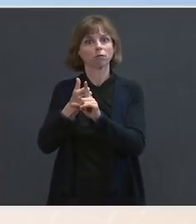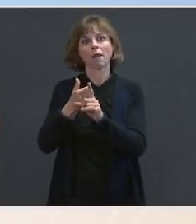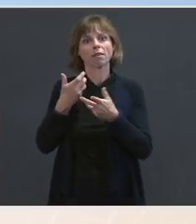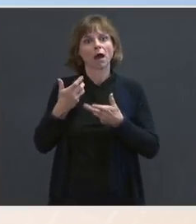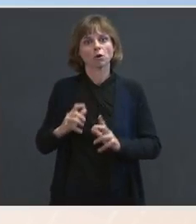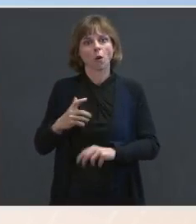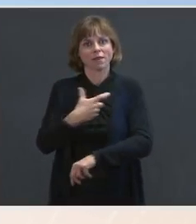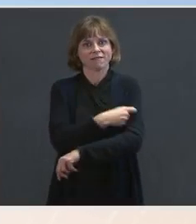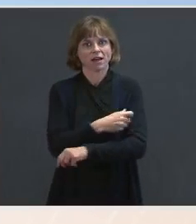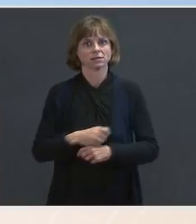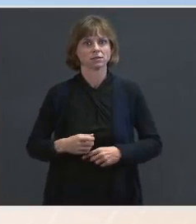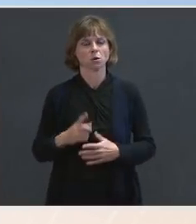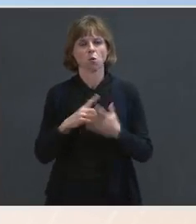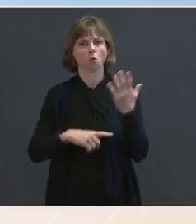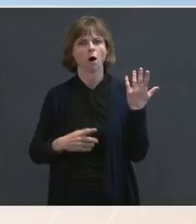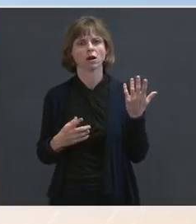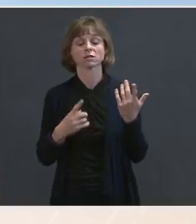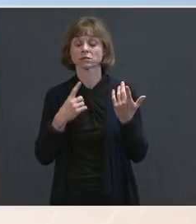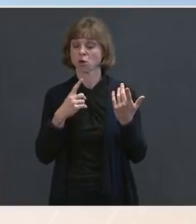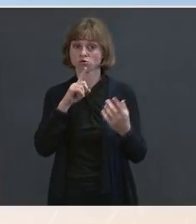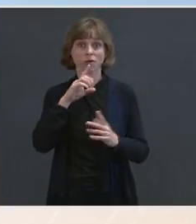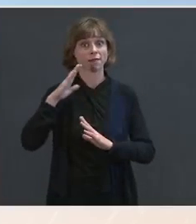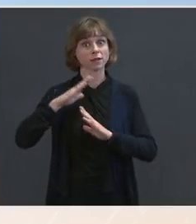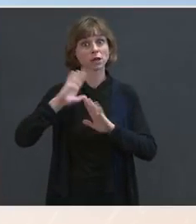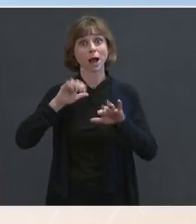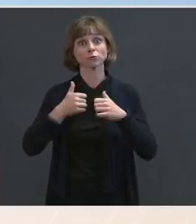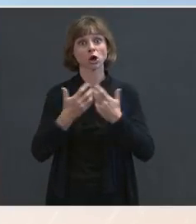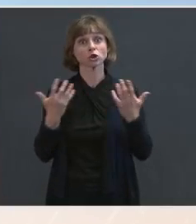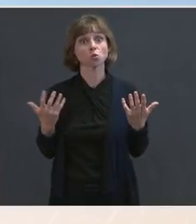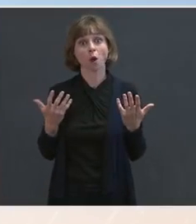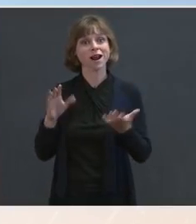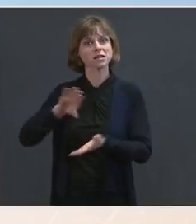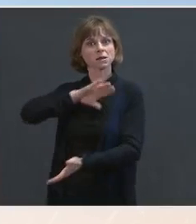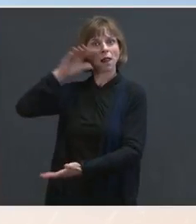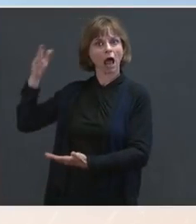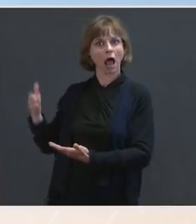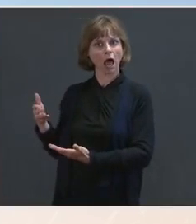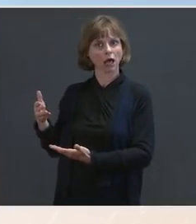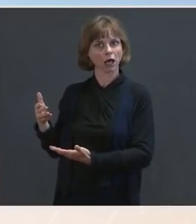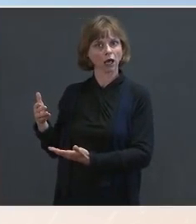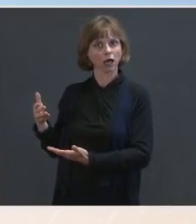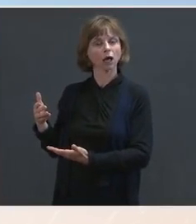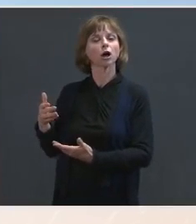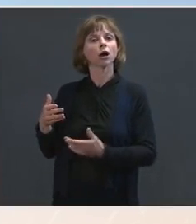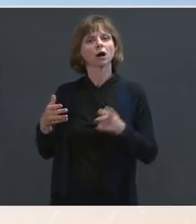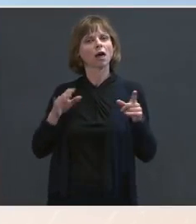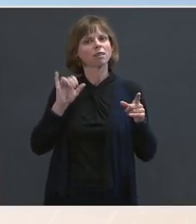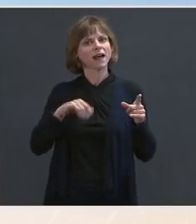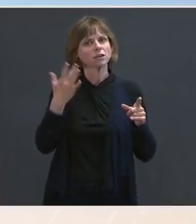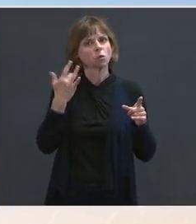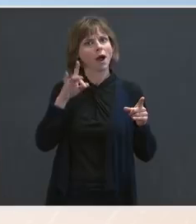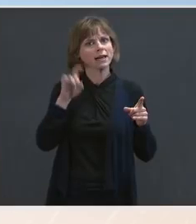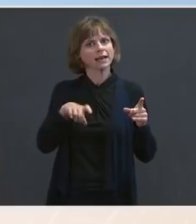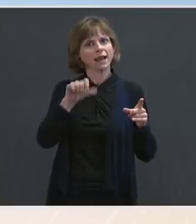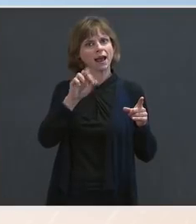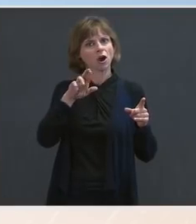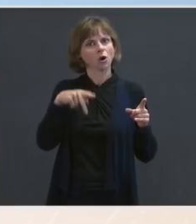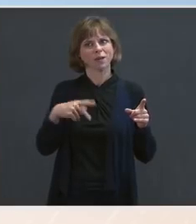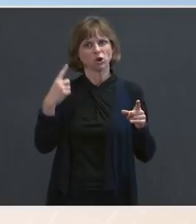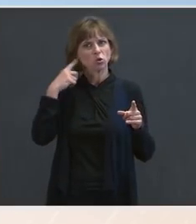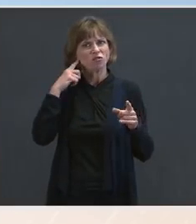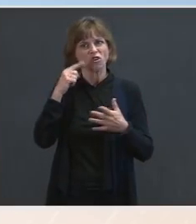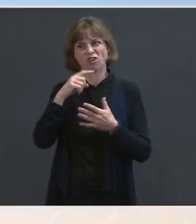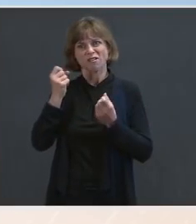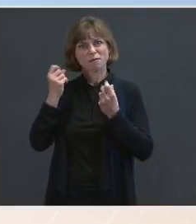biggest challenge is supply, and that's why we really need the American Rescue Plan. You've heard the president say this, you've heard Jeff Zients say this, you've heard Jen say